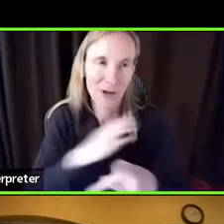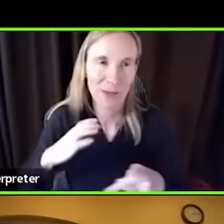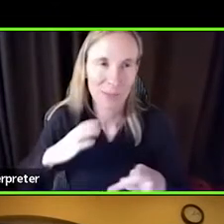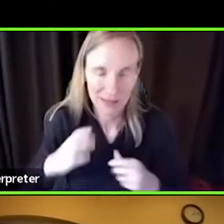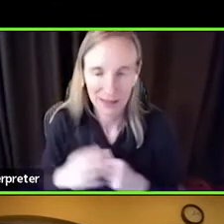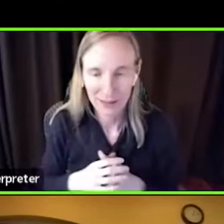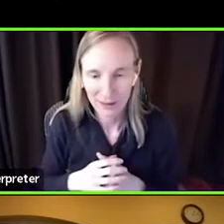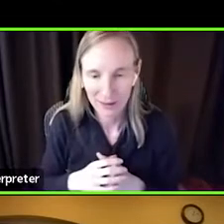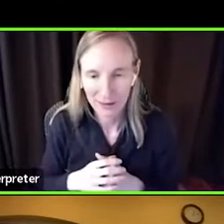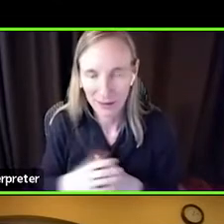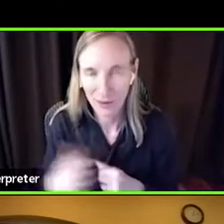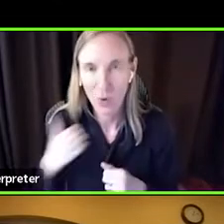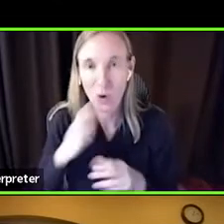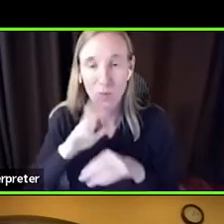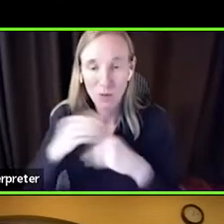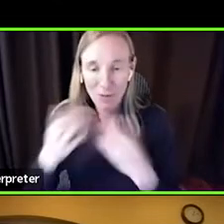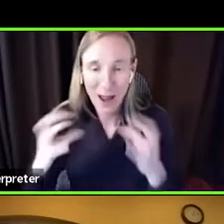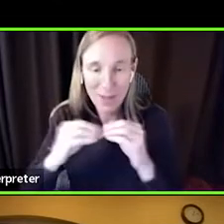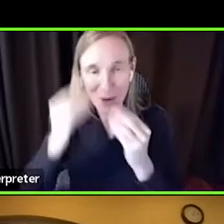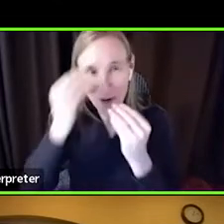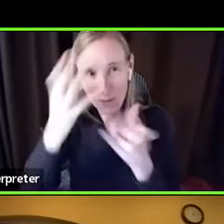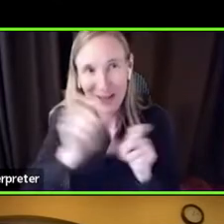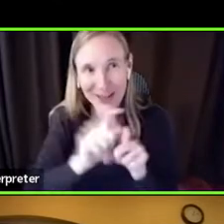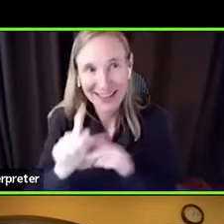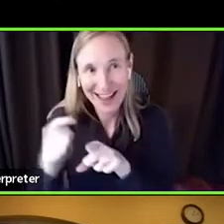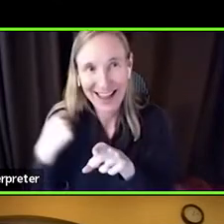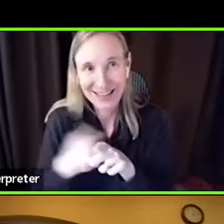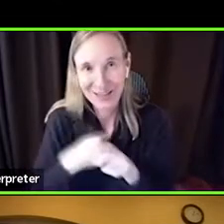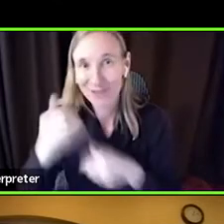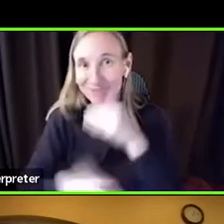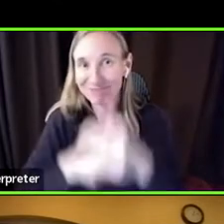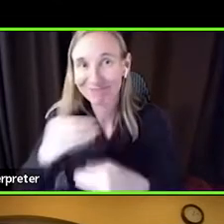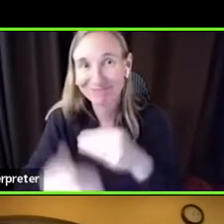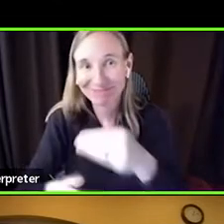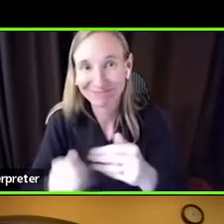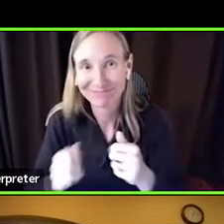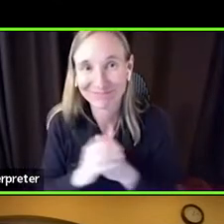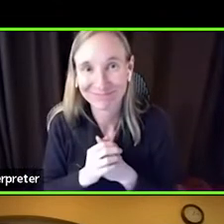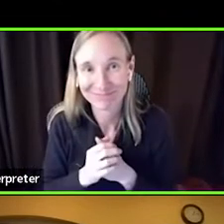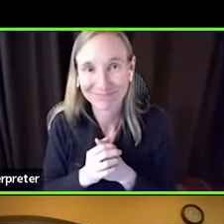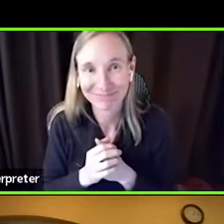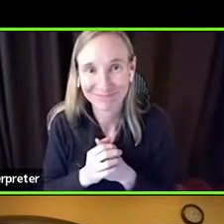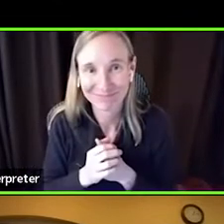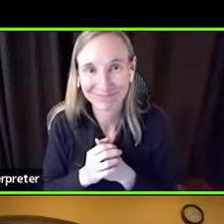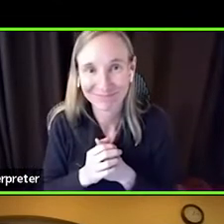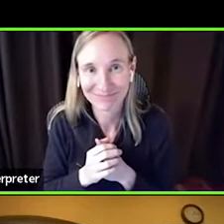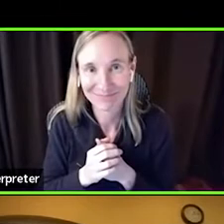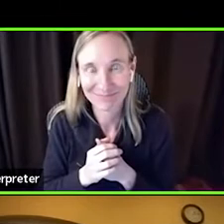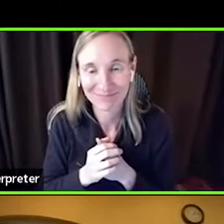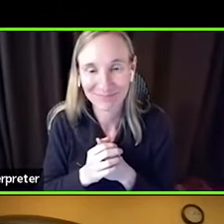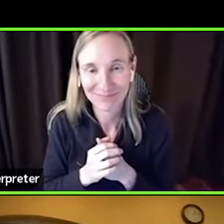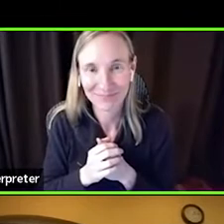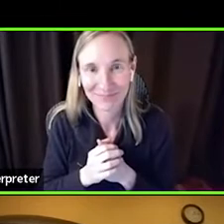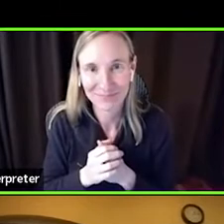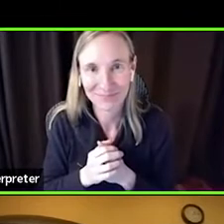But we will provide more information as we are able to assist.